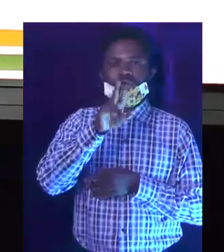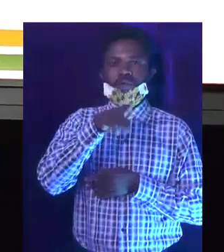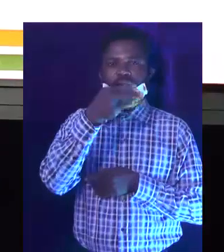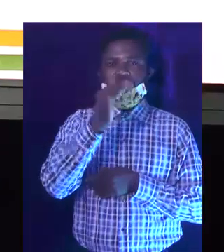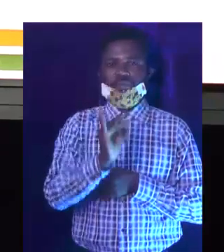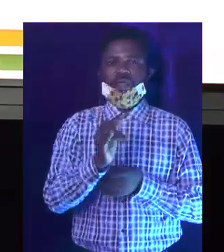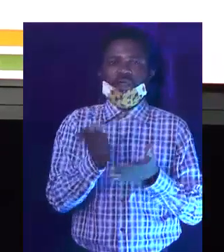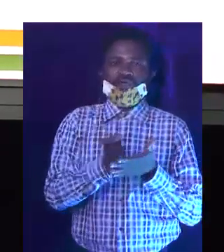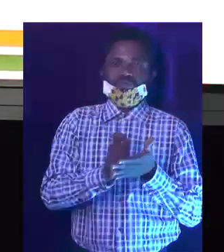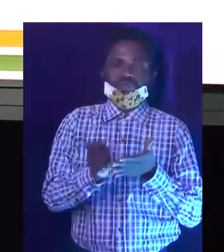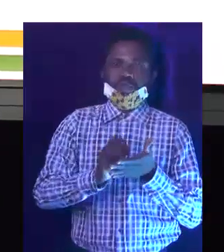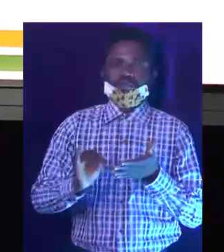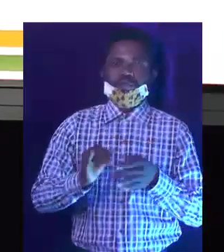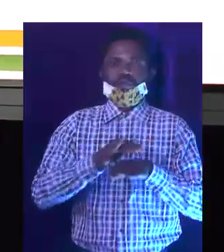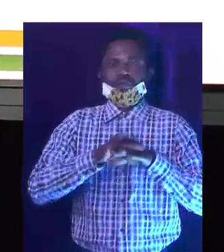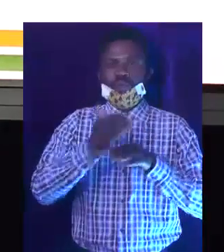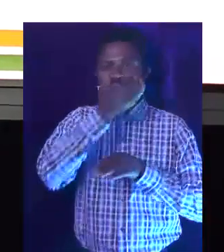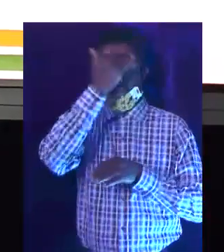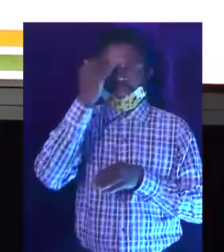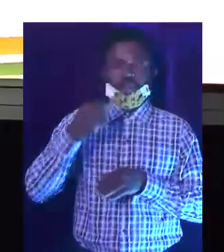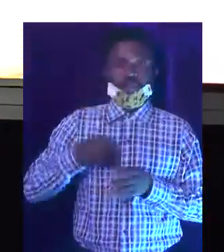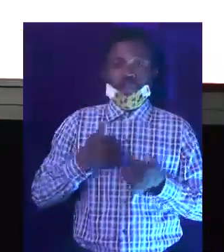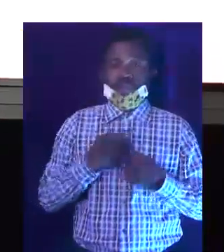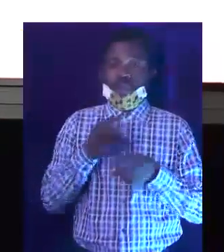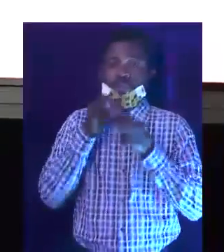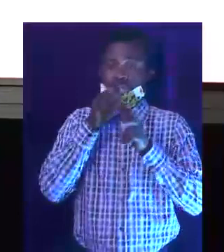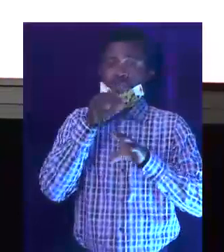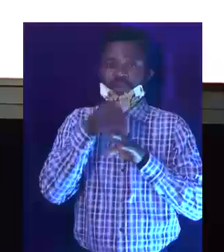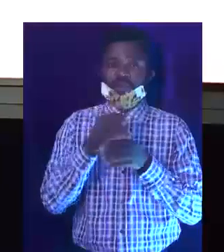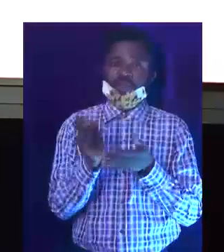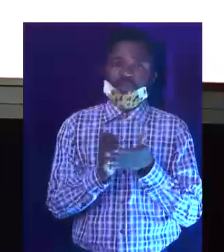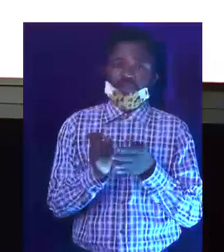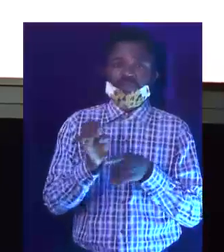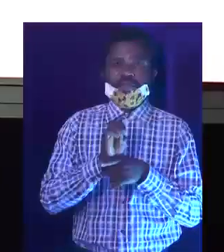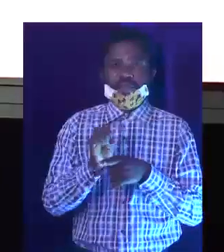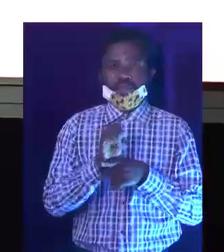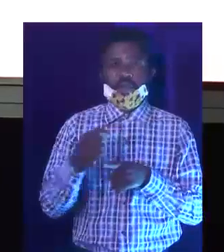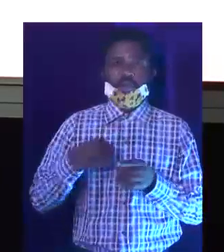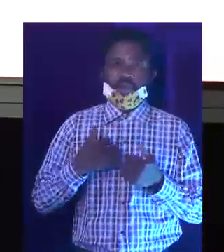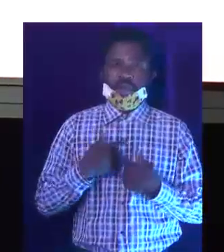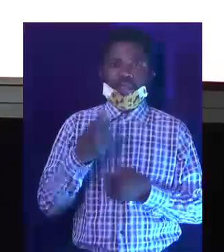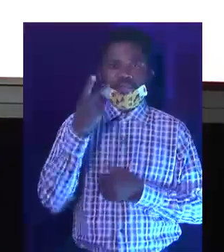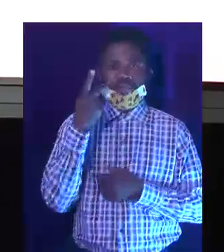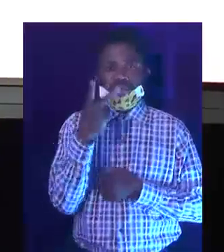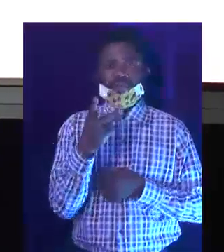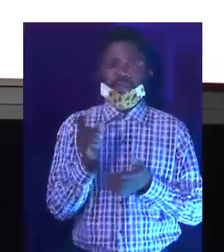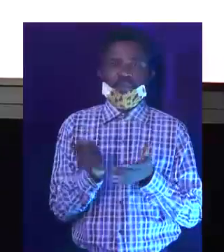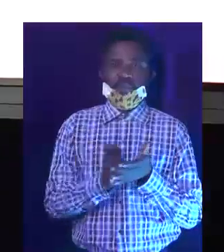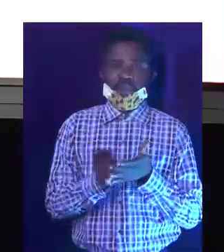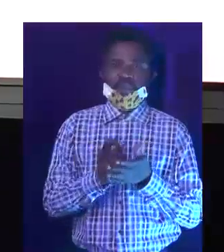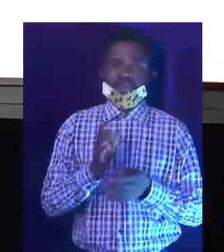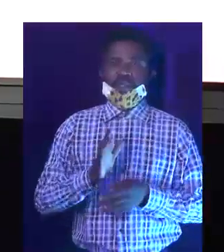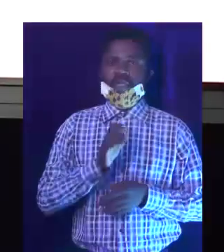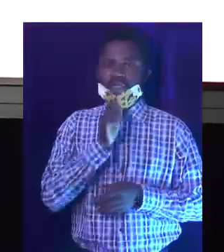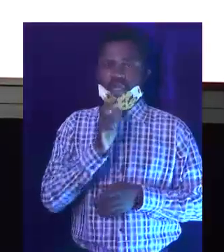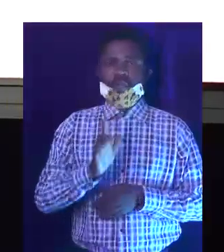Biography writing. Don't forget, we've looked at writing emails, we've looked at